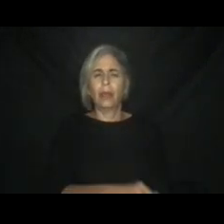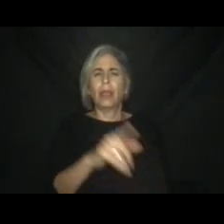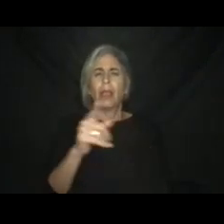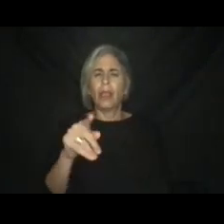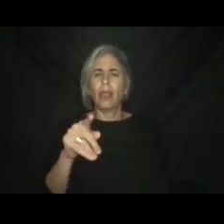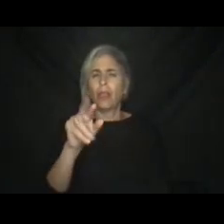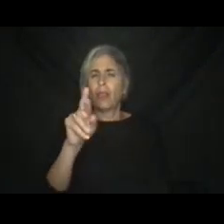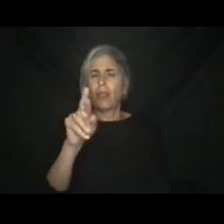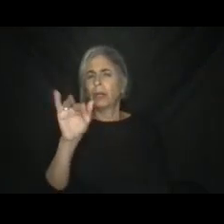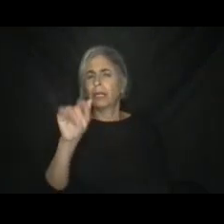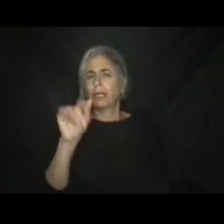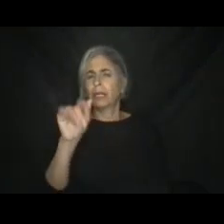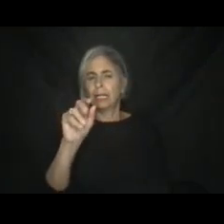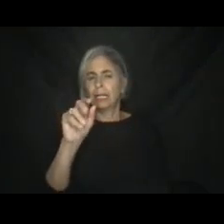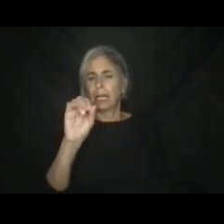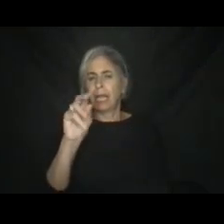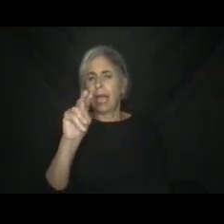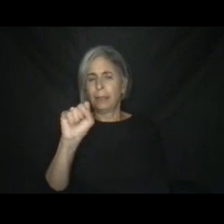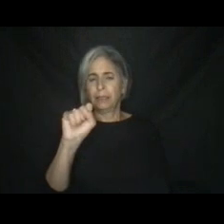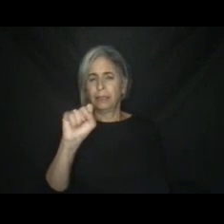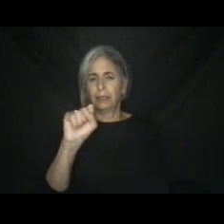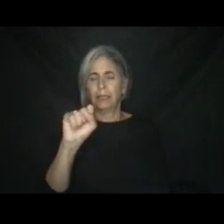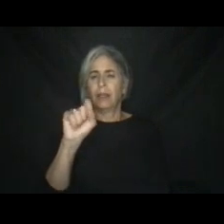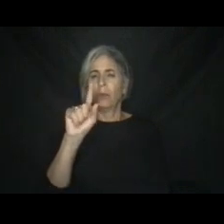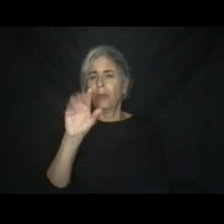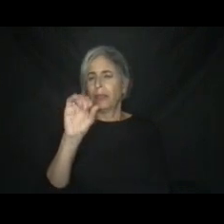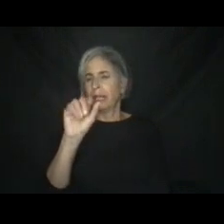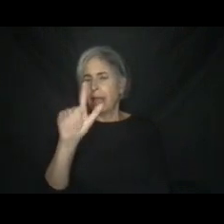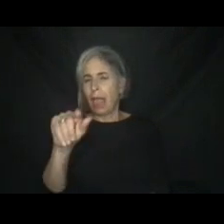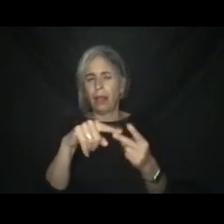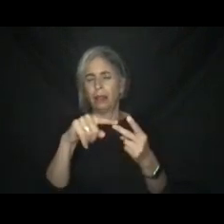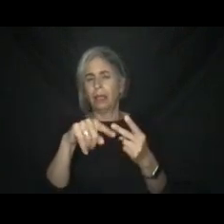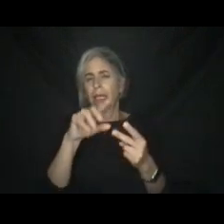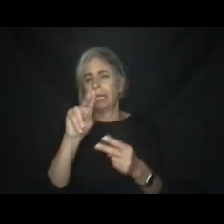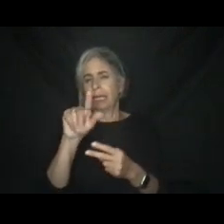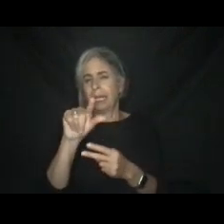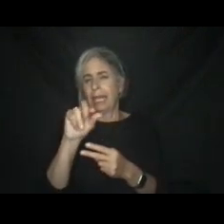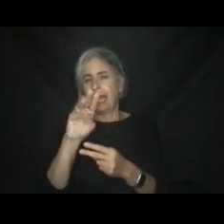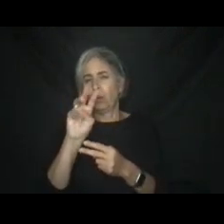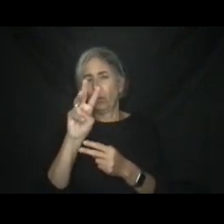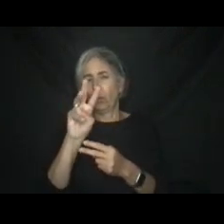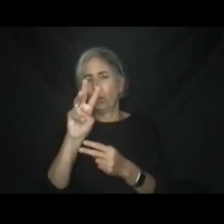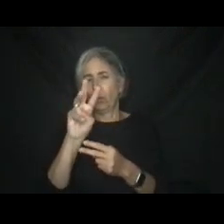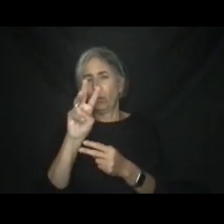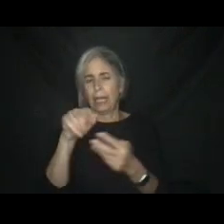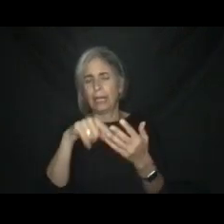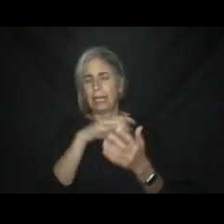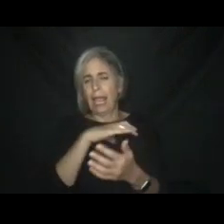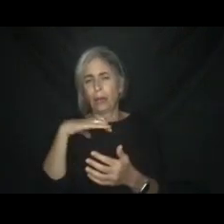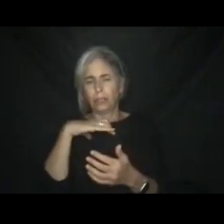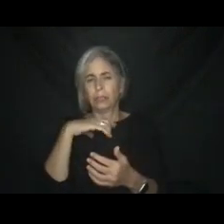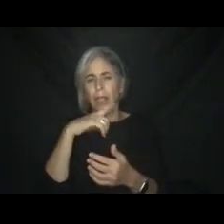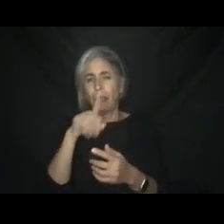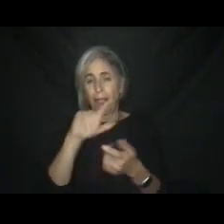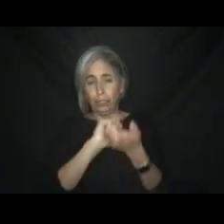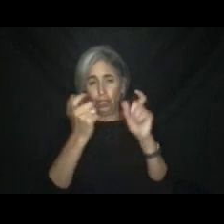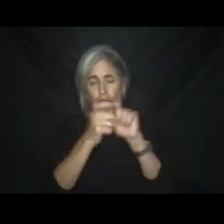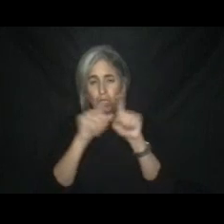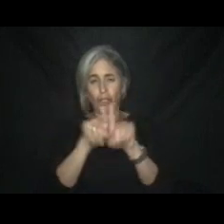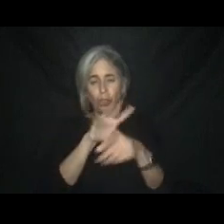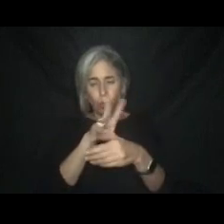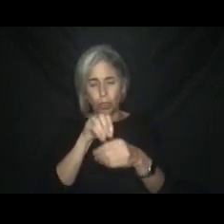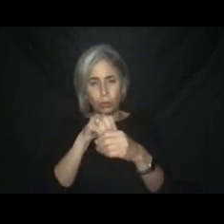is bounded by the C16 Canal, Gateway Boulevard, the E4 Canal, and Congress Avenue. This change is also included